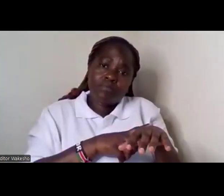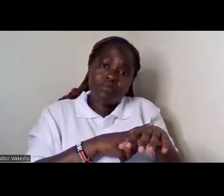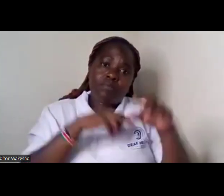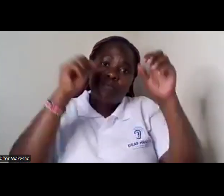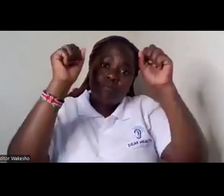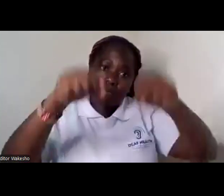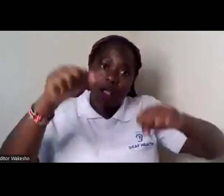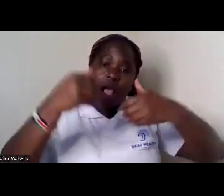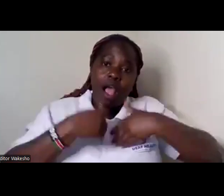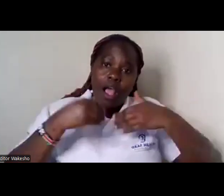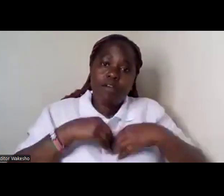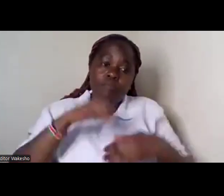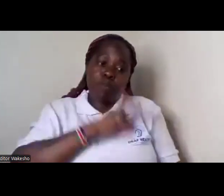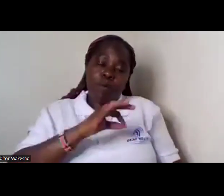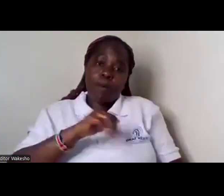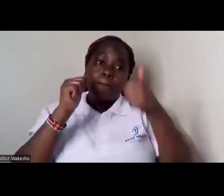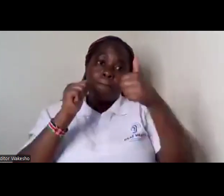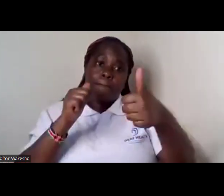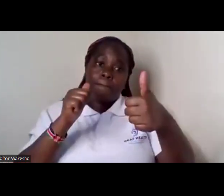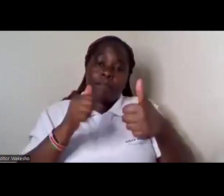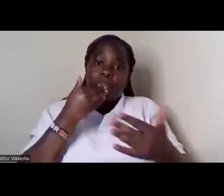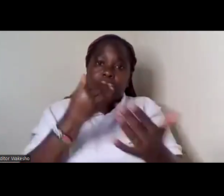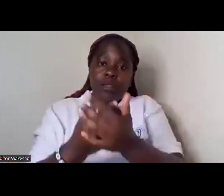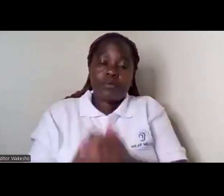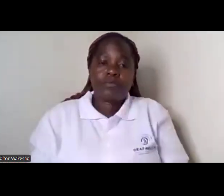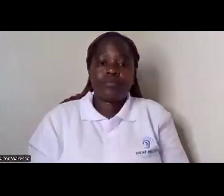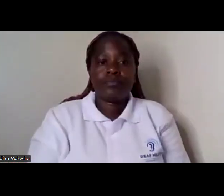the maximum benefit. Thank you.